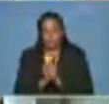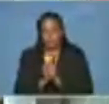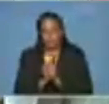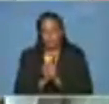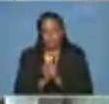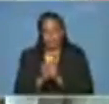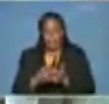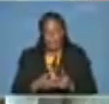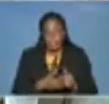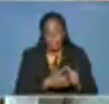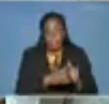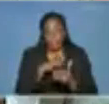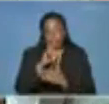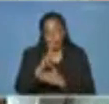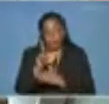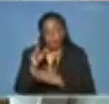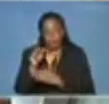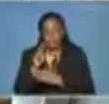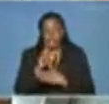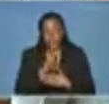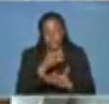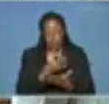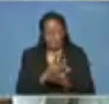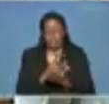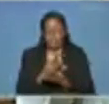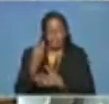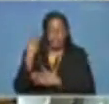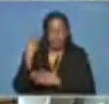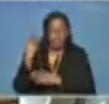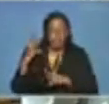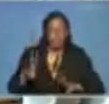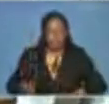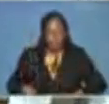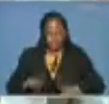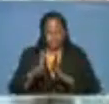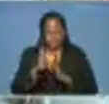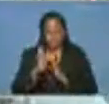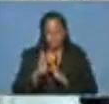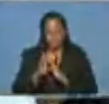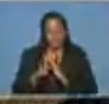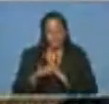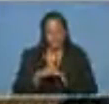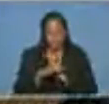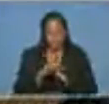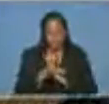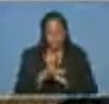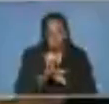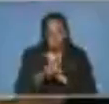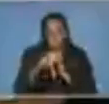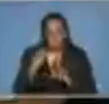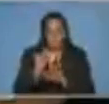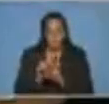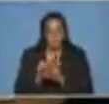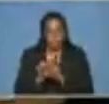on the Public Procurement Bill 2022 and the Public Finance Management Bill 2023 in the upper chamber this morning was the Minister of Economic